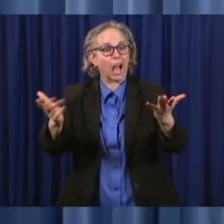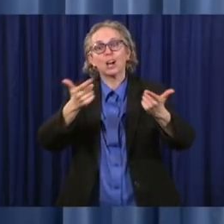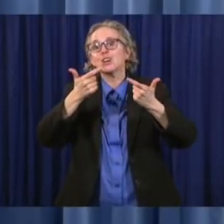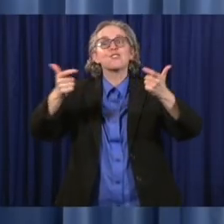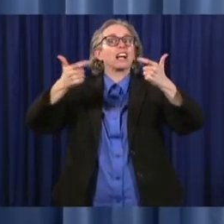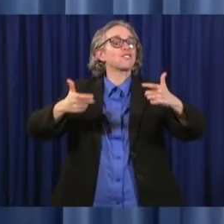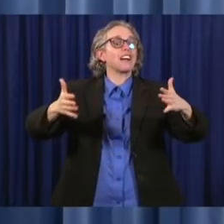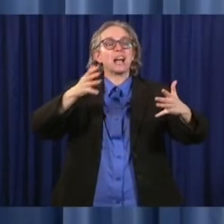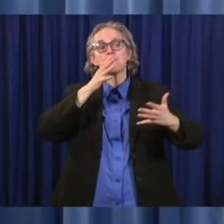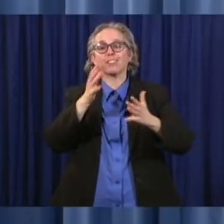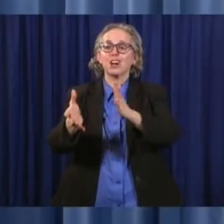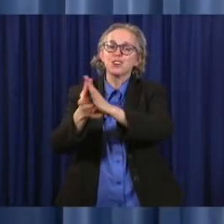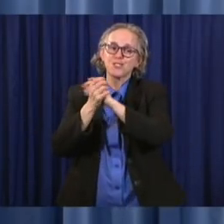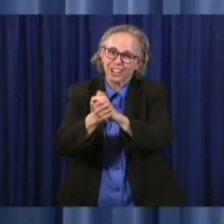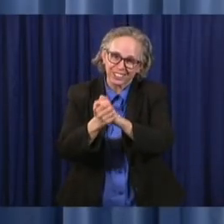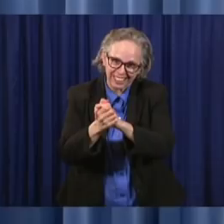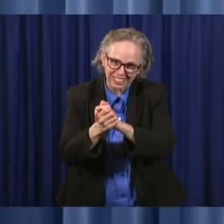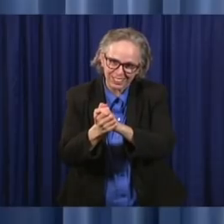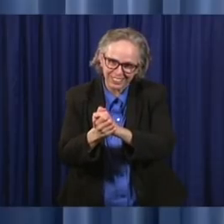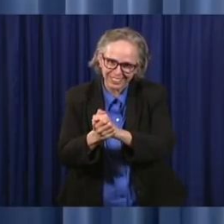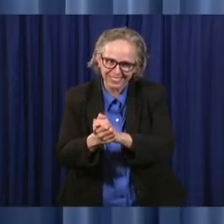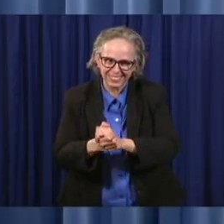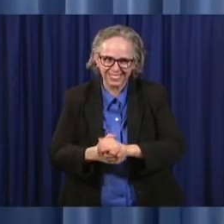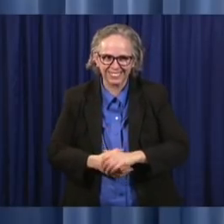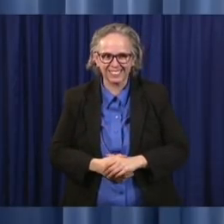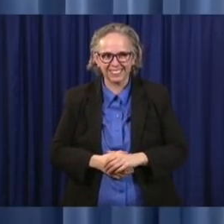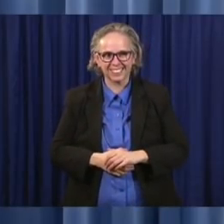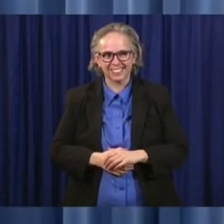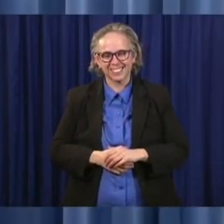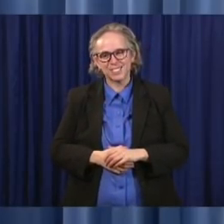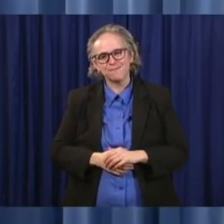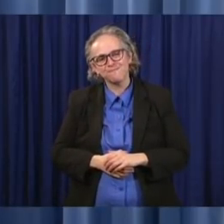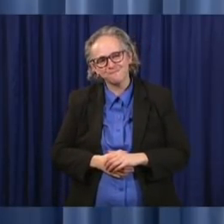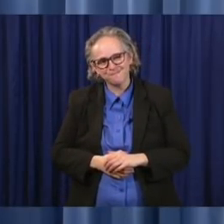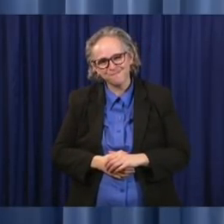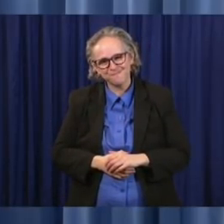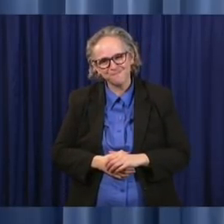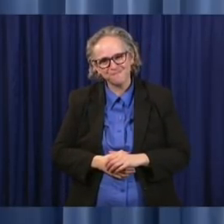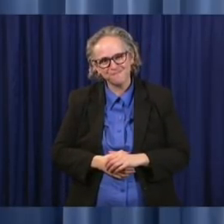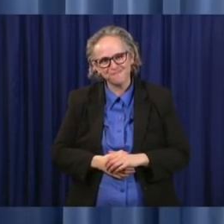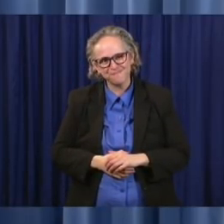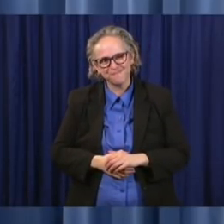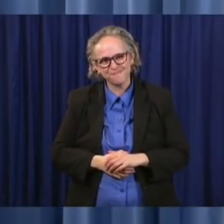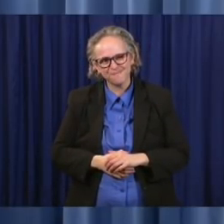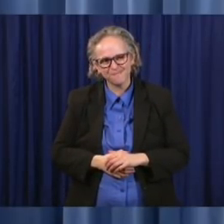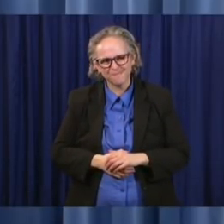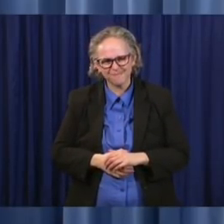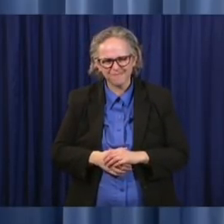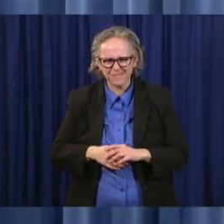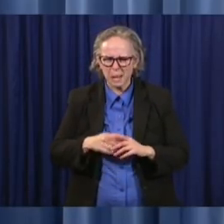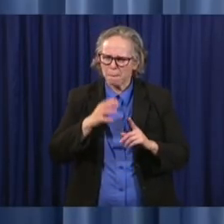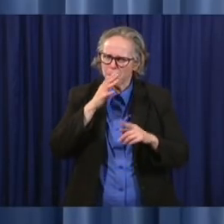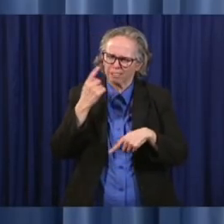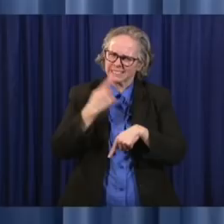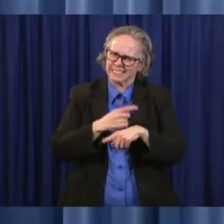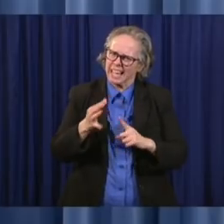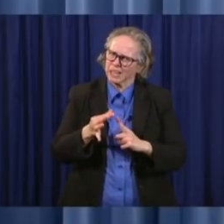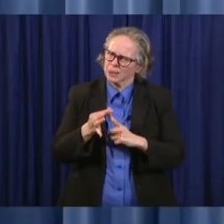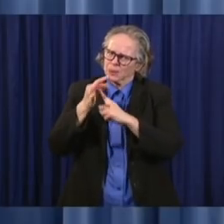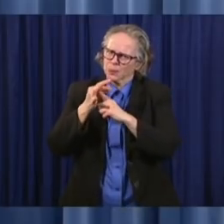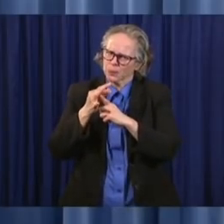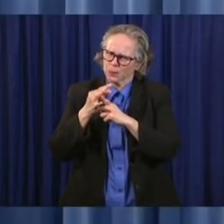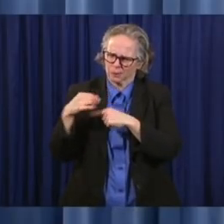as well. It certainly is like no other Mother's Day that we have ever had,